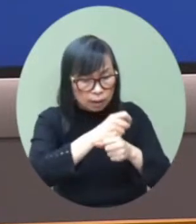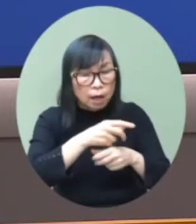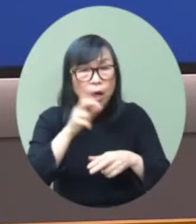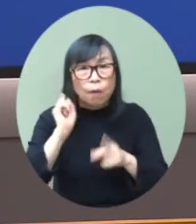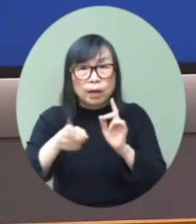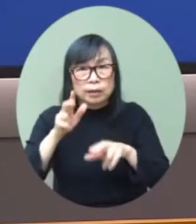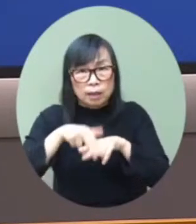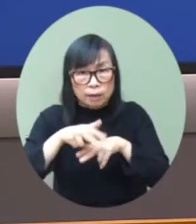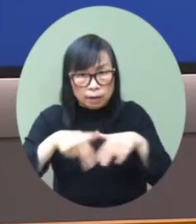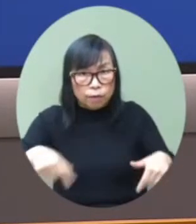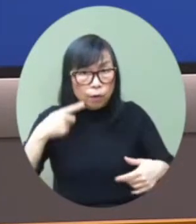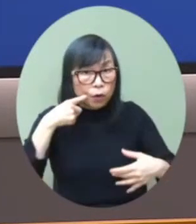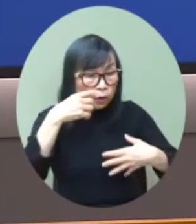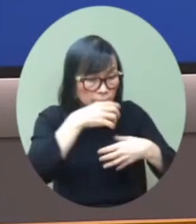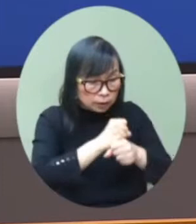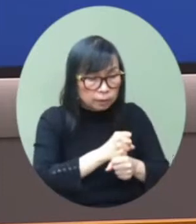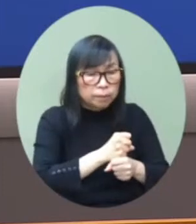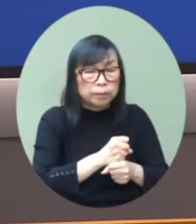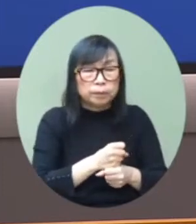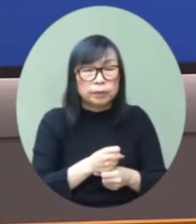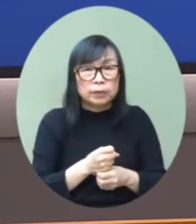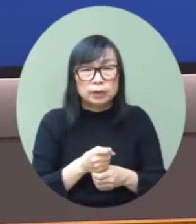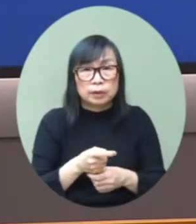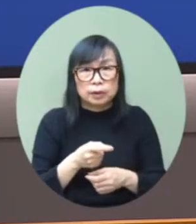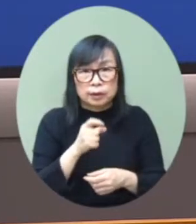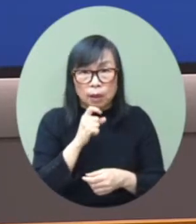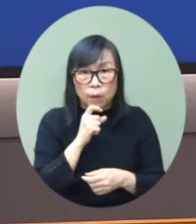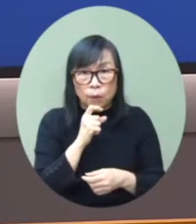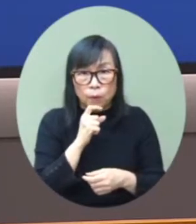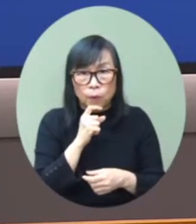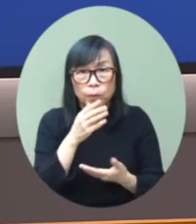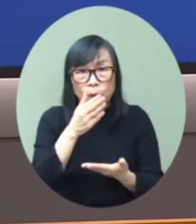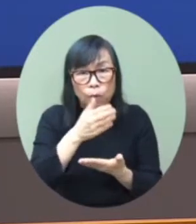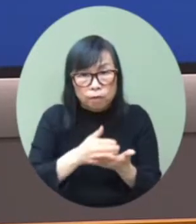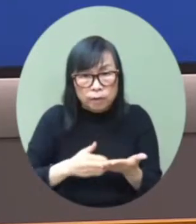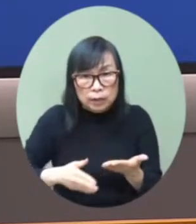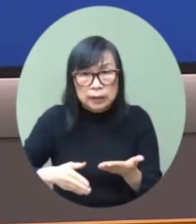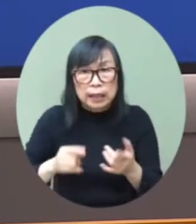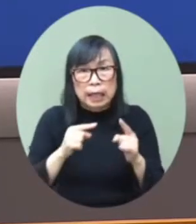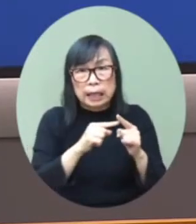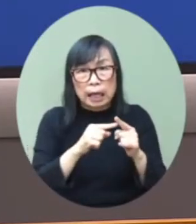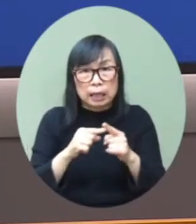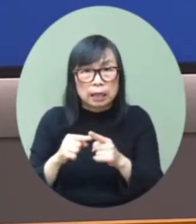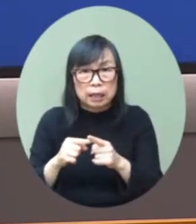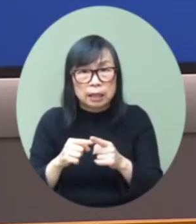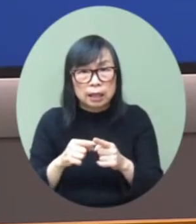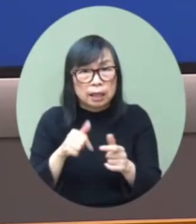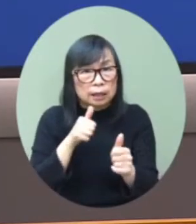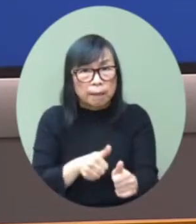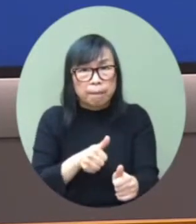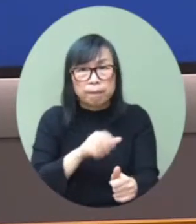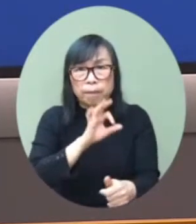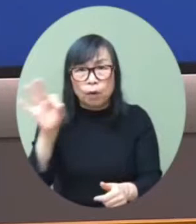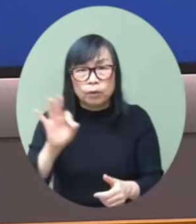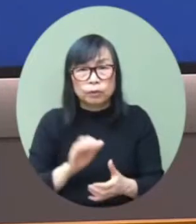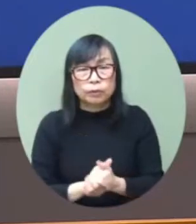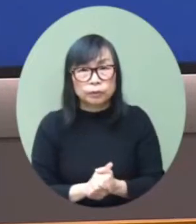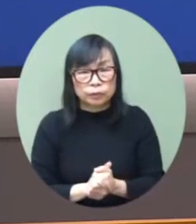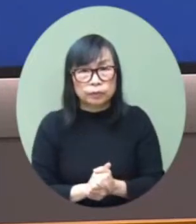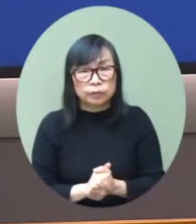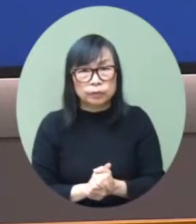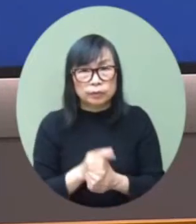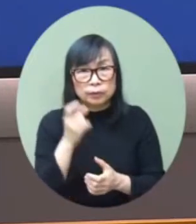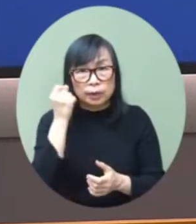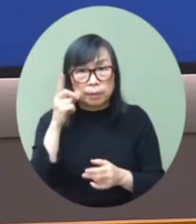Well, for the legally backed lockdown testing and compulsory testing, there's certain proportion of residents